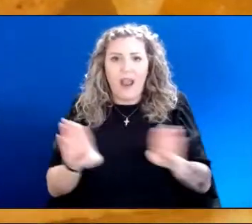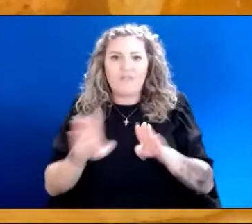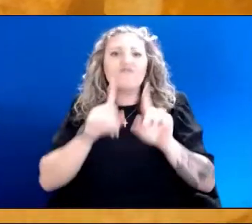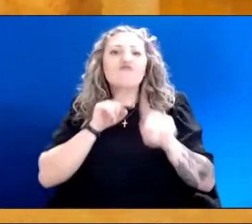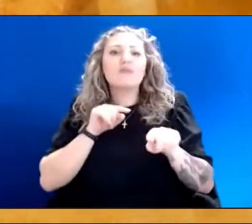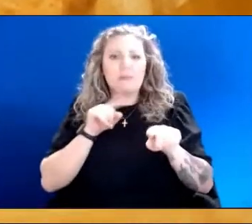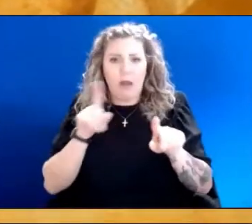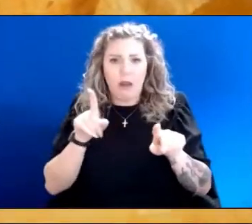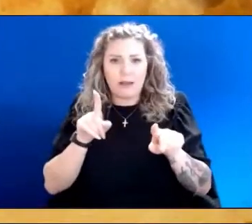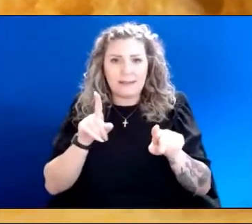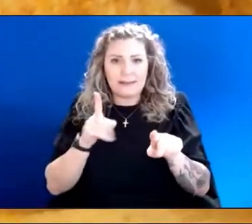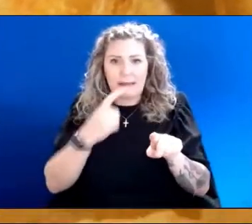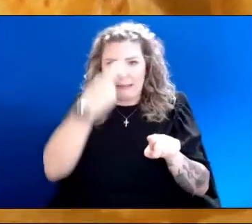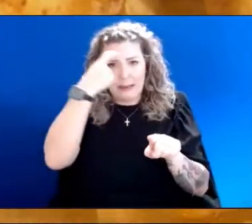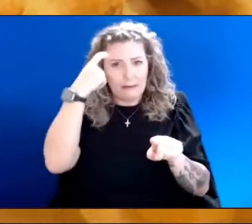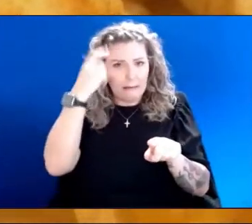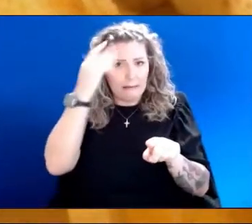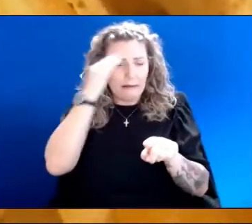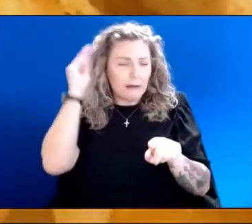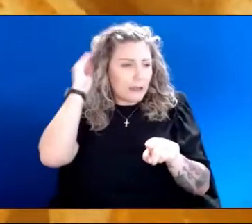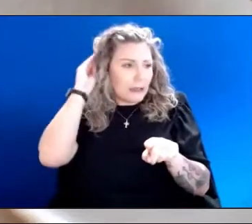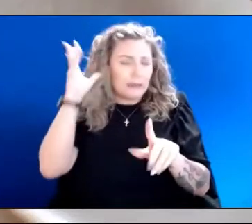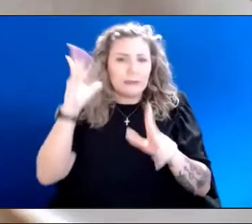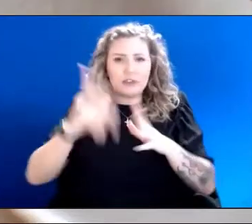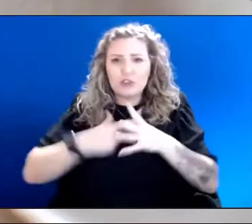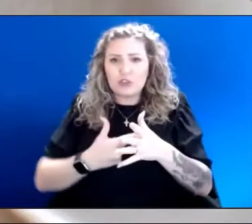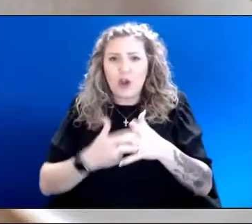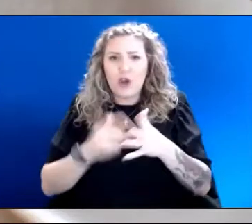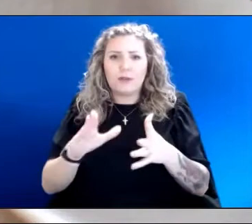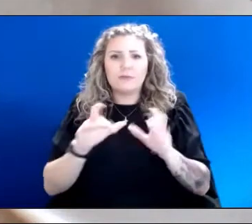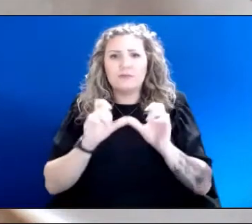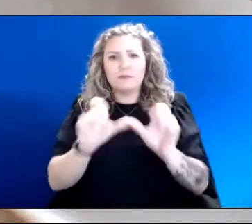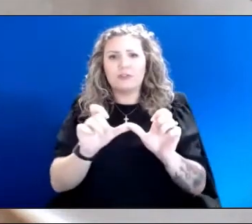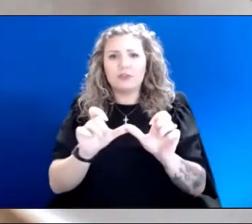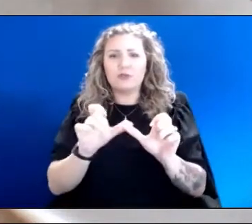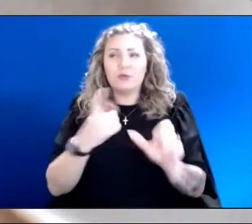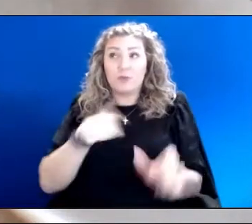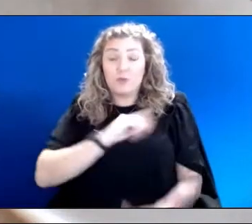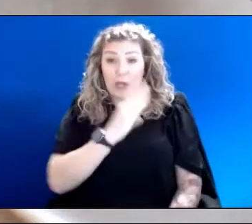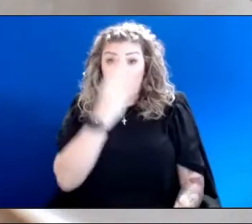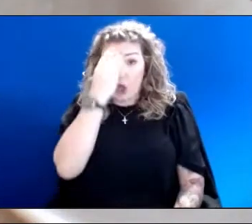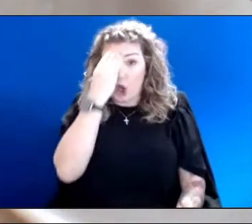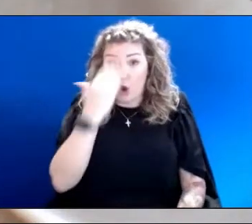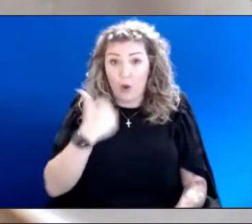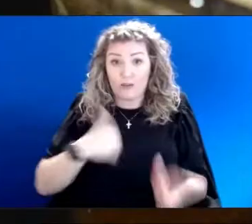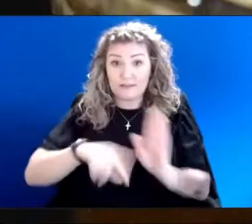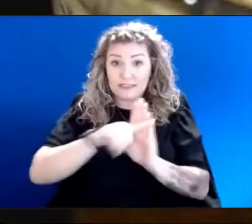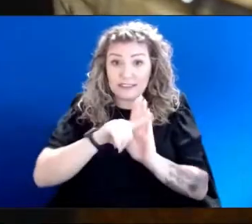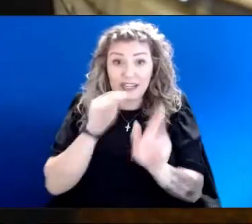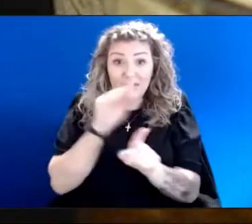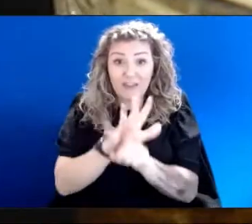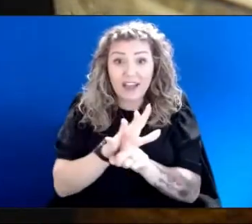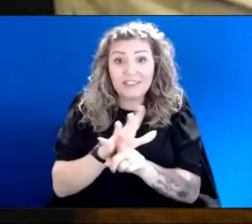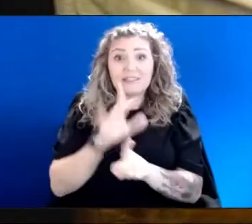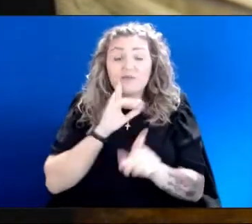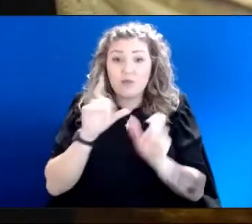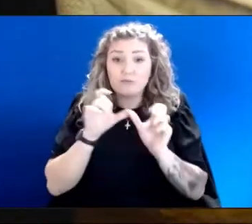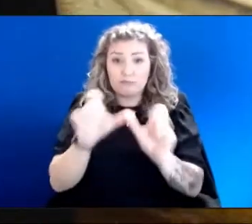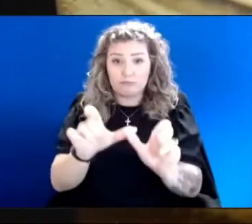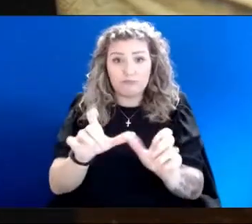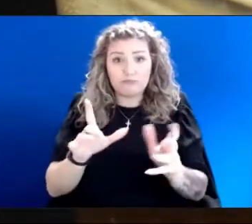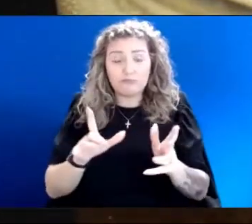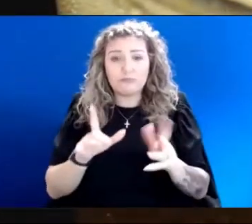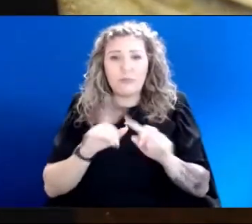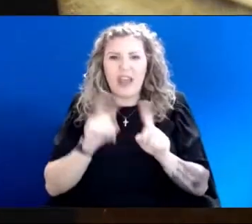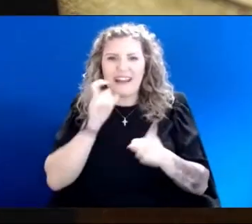becomes ingrained, and we start to, you know, we continue, even though we know that it has negative effects long term, we don't intervene